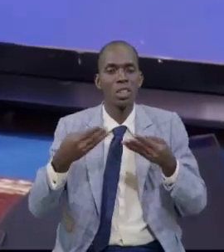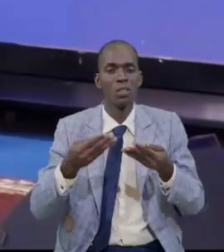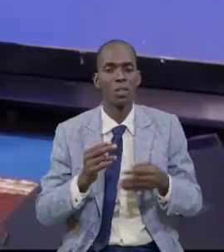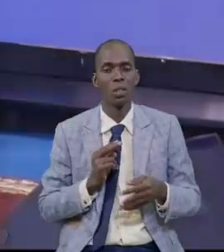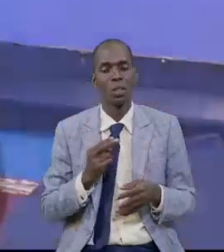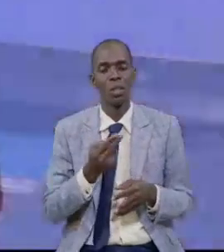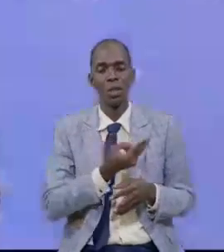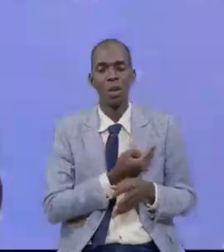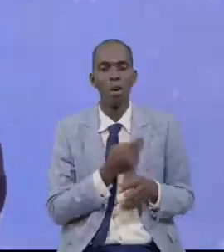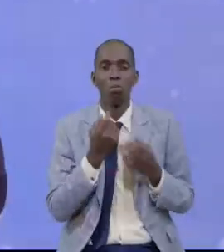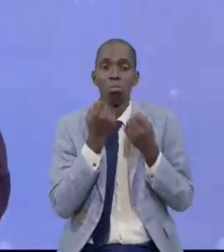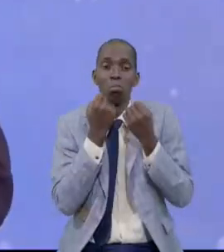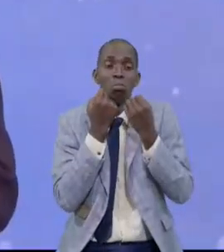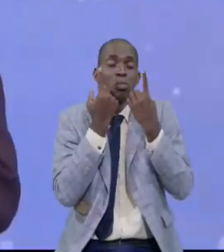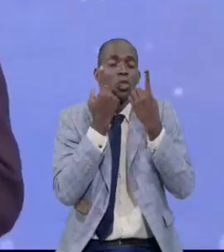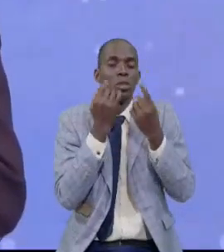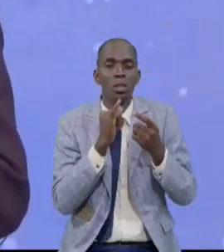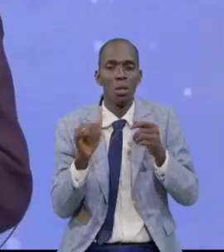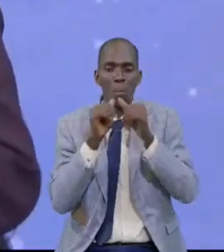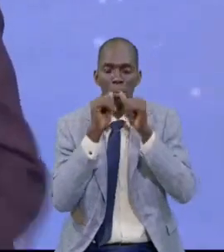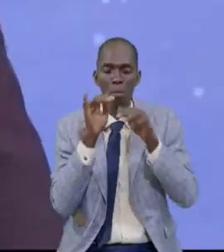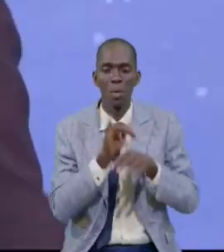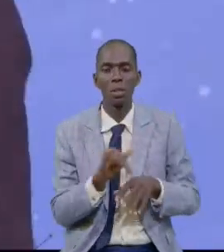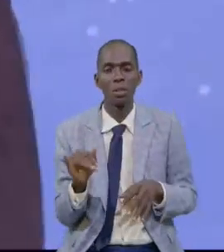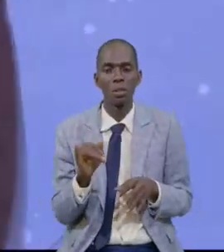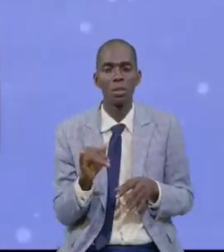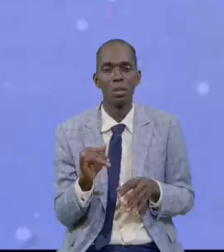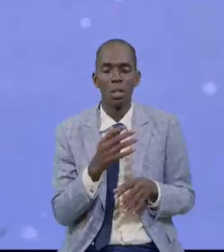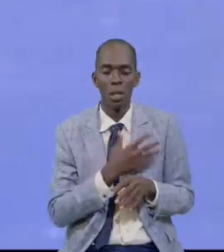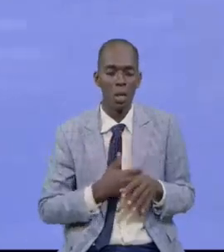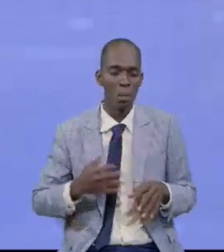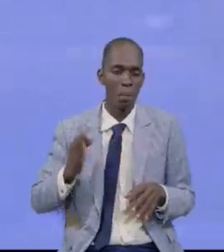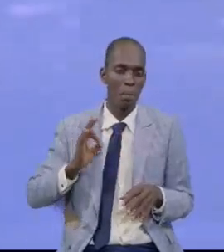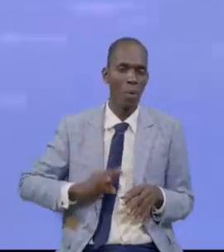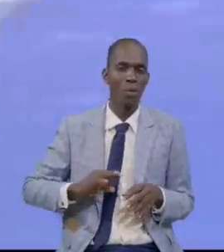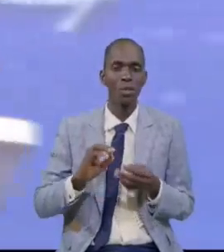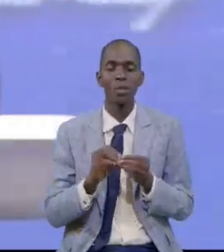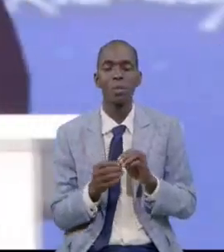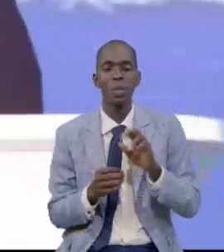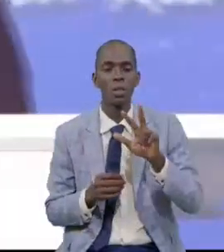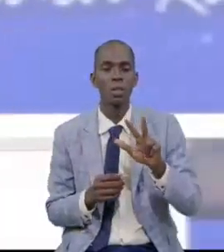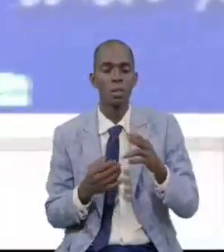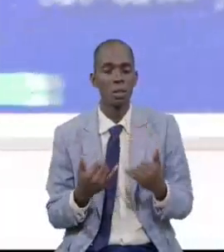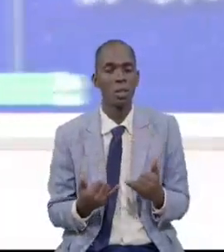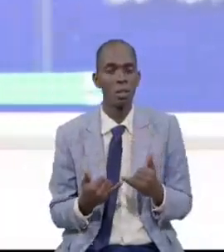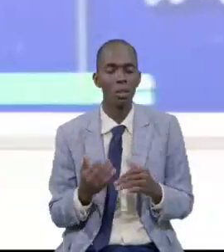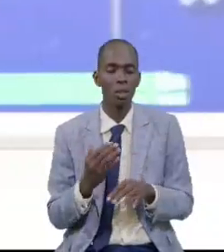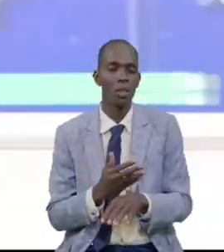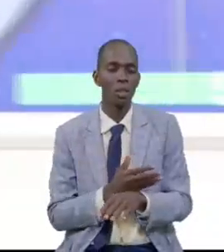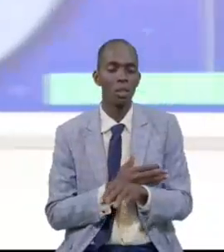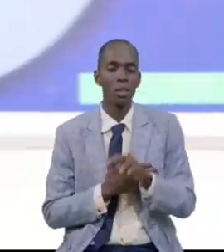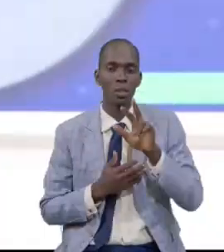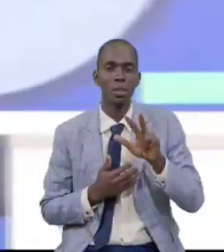astonishing blessing and benefit. Number three here. Number three, we're looking at